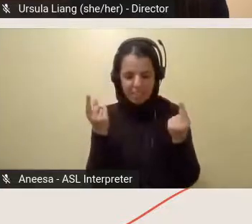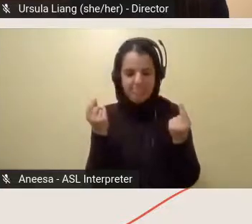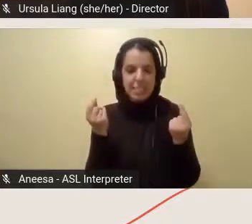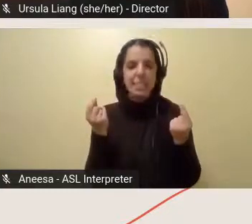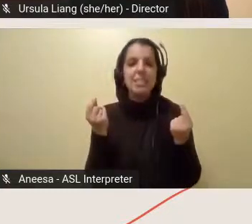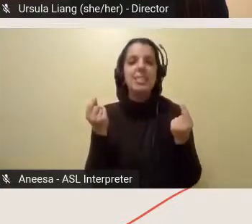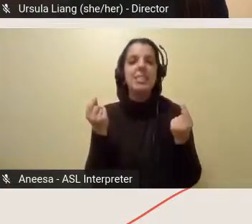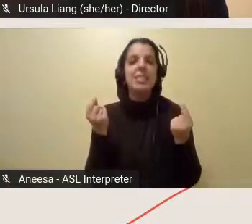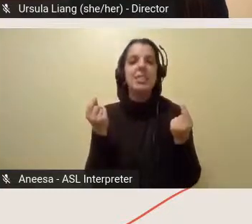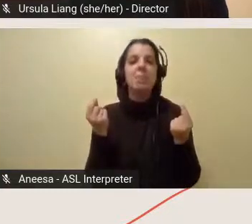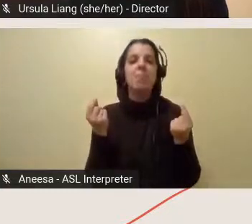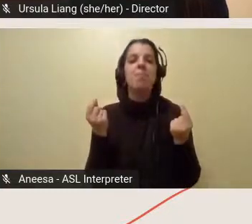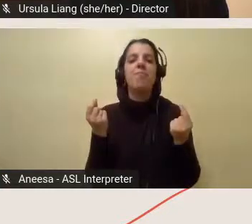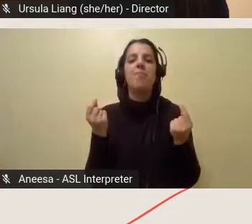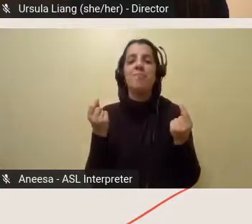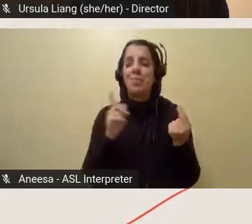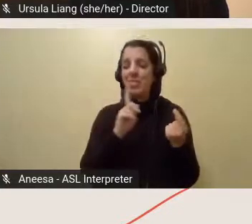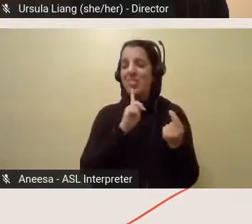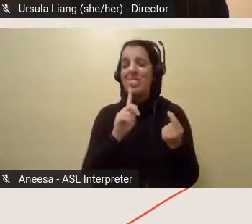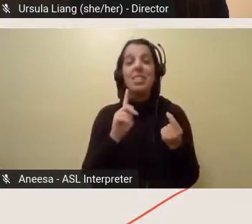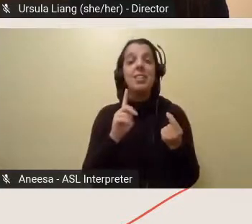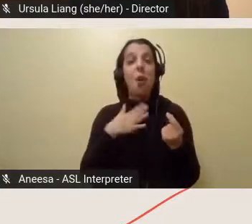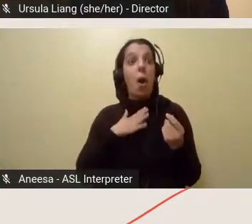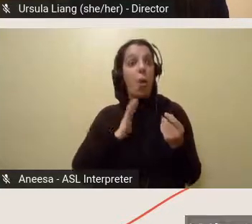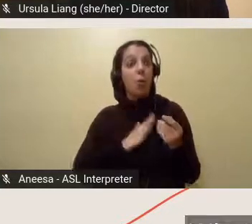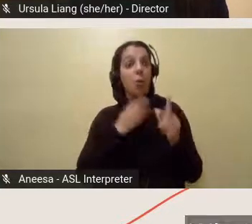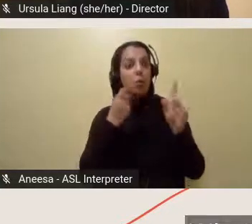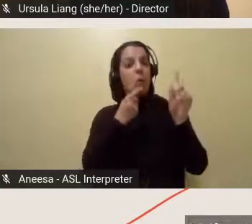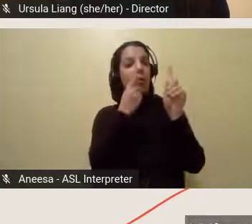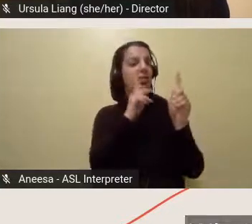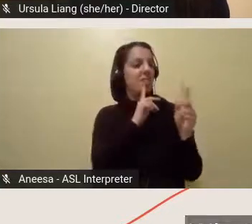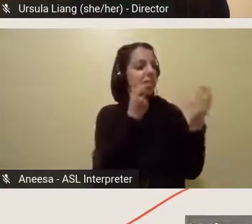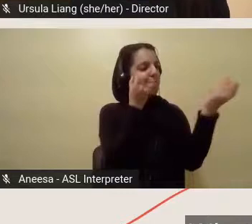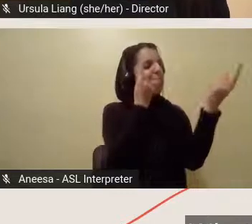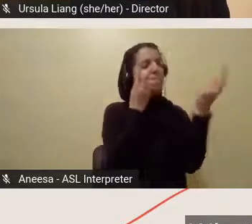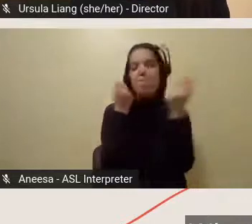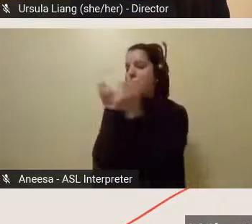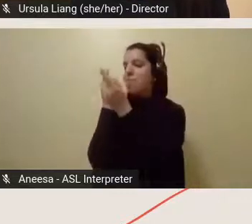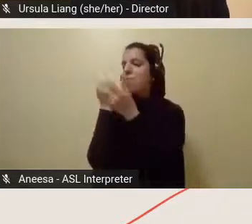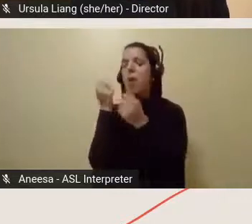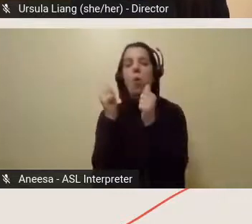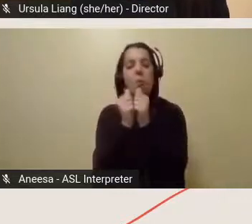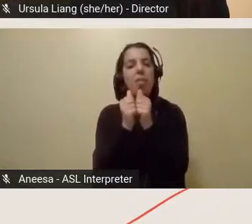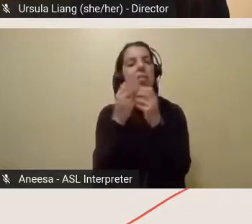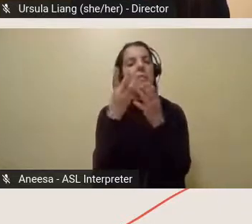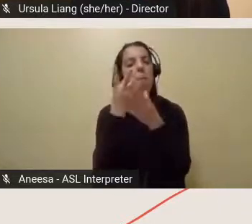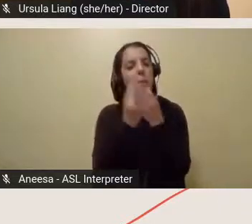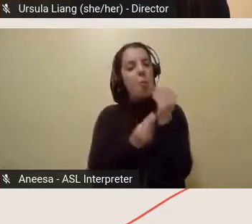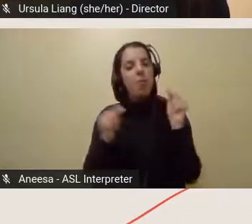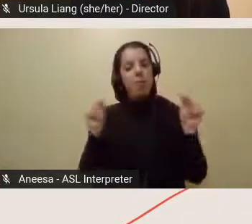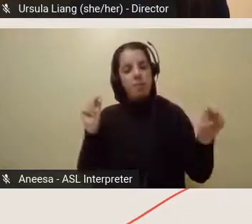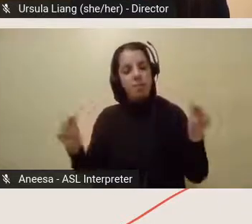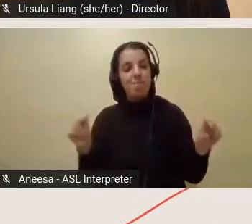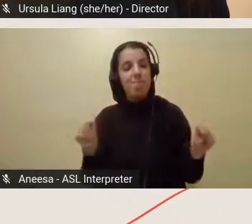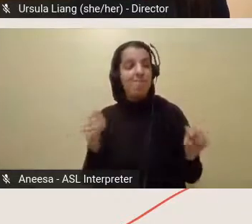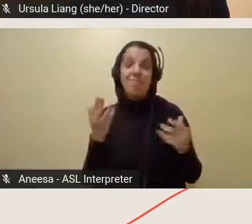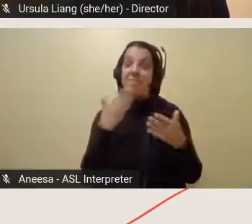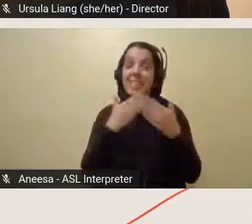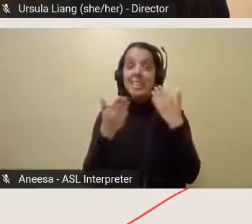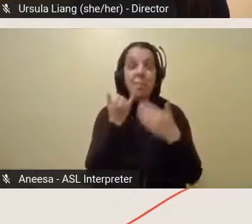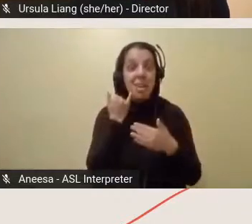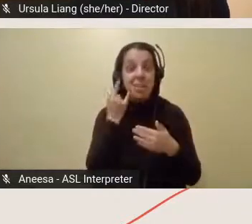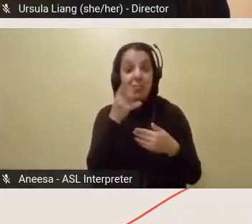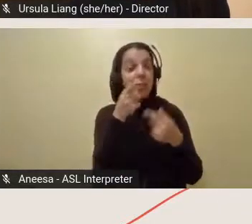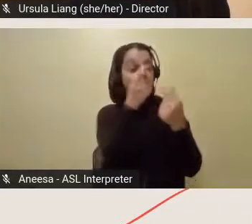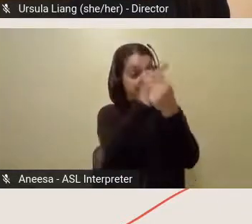Just to be able to empathize with both sides, whether you disagree with them or not. If you really feel like where they're coming from,